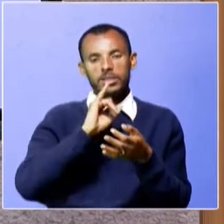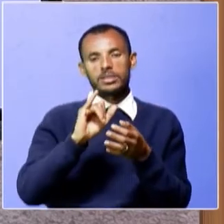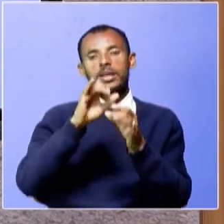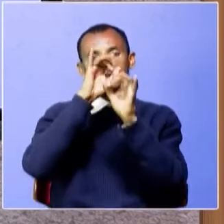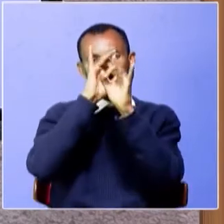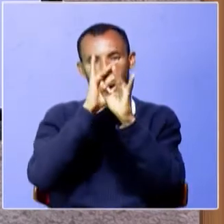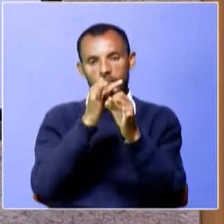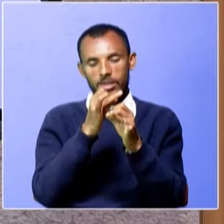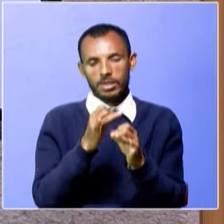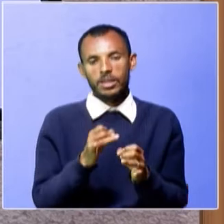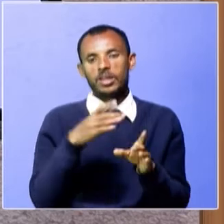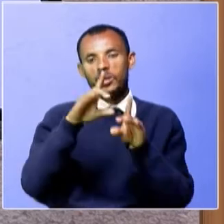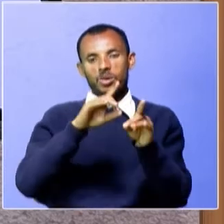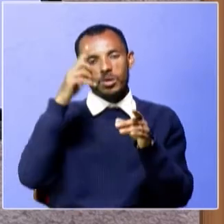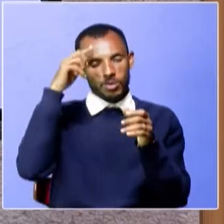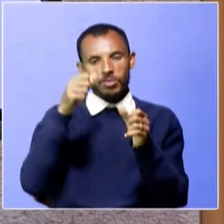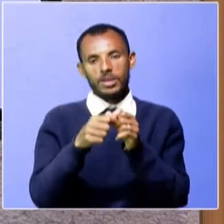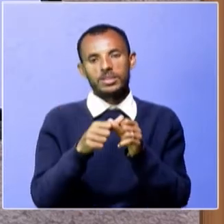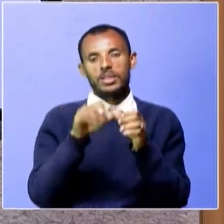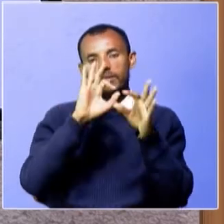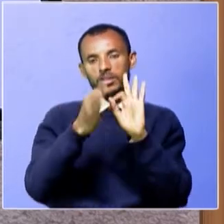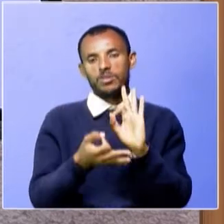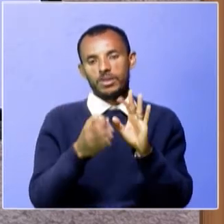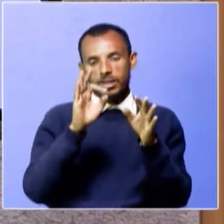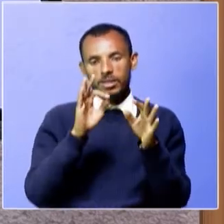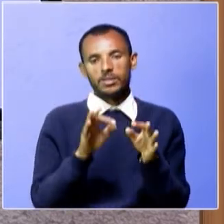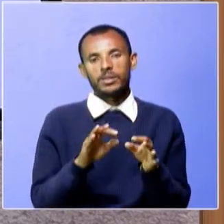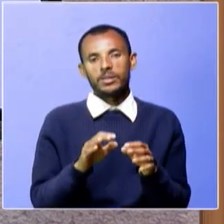experiment. Do you remember the definition of experiment?